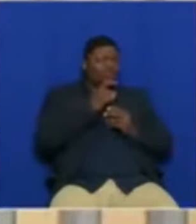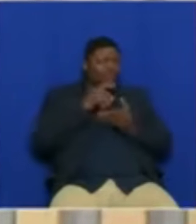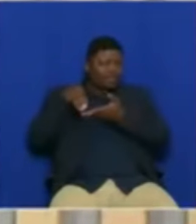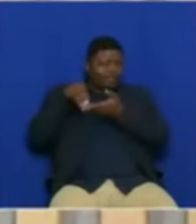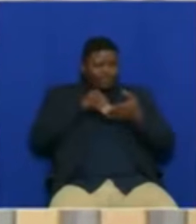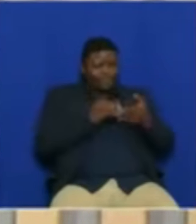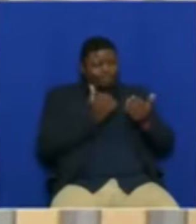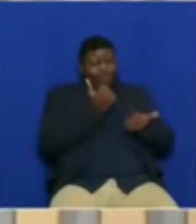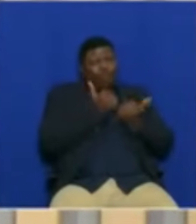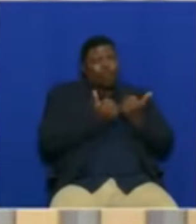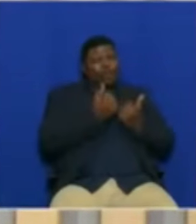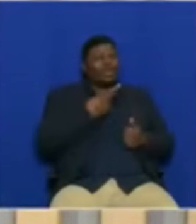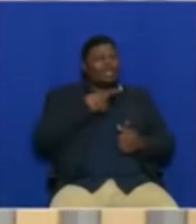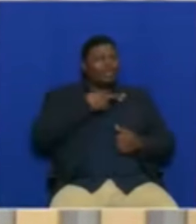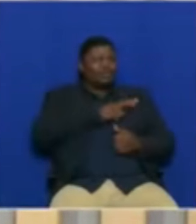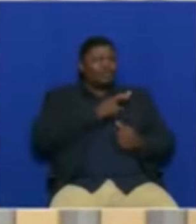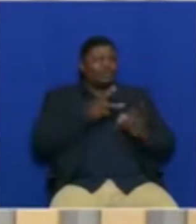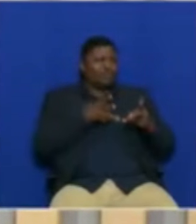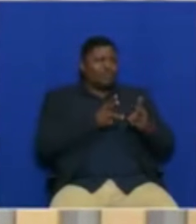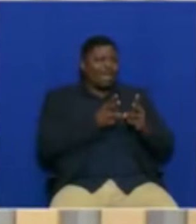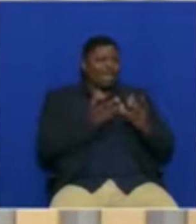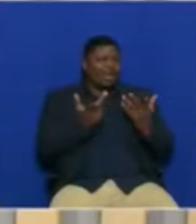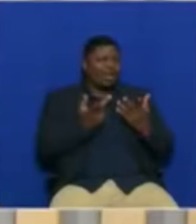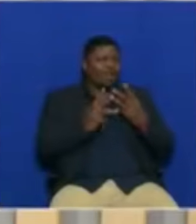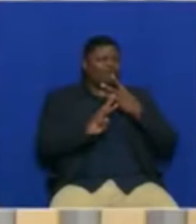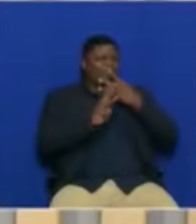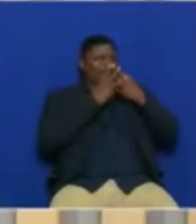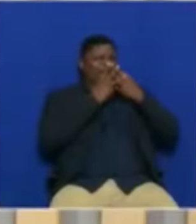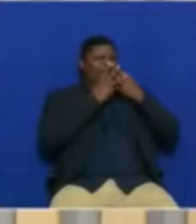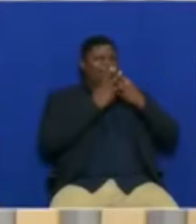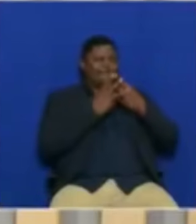Thank you, Chair, Commissioners.